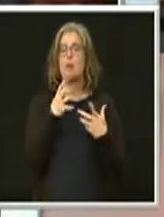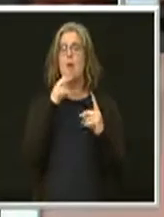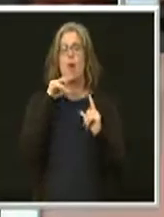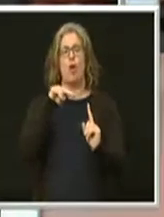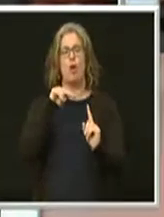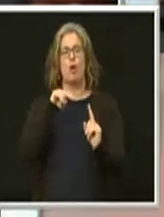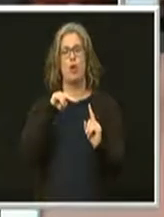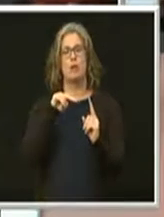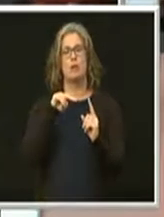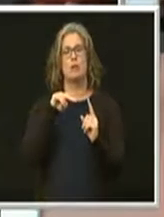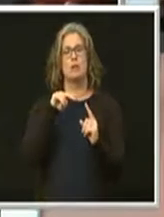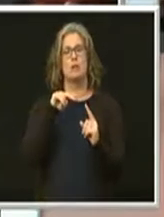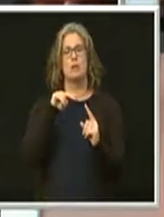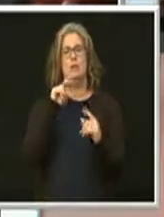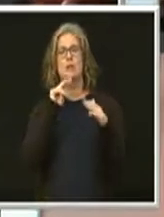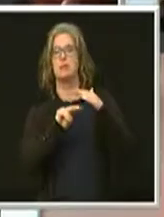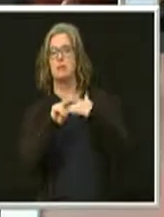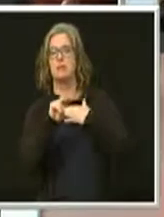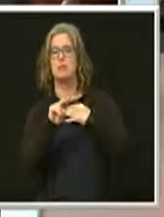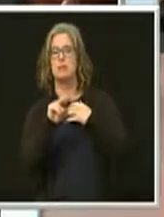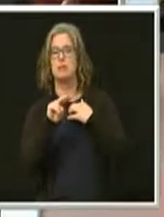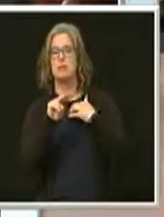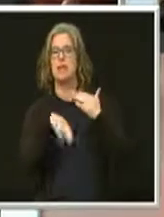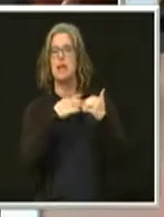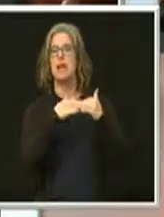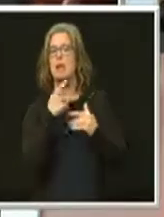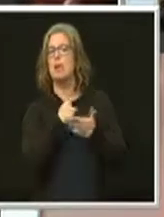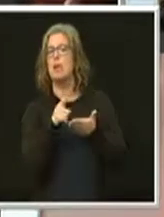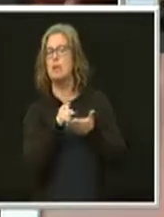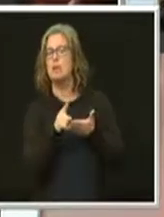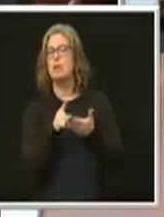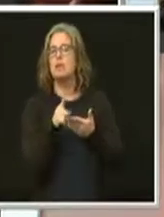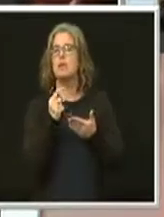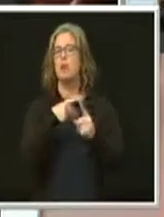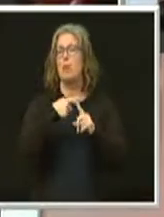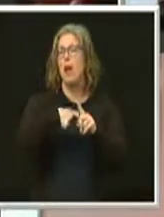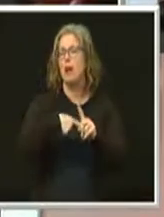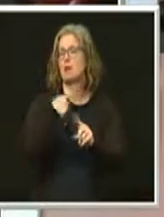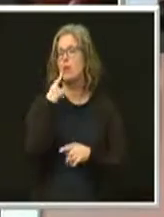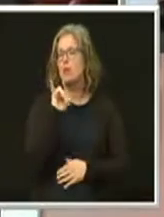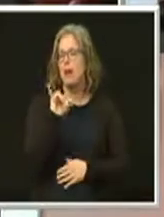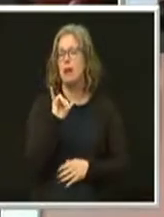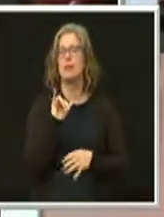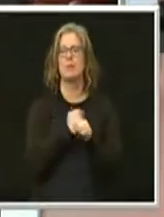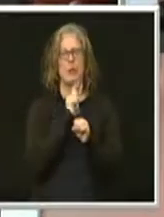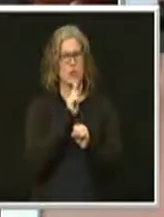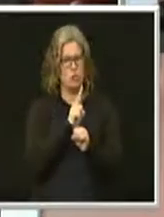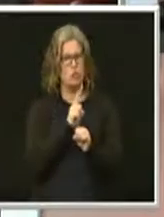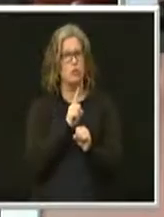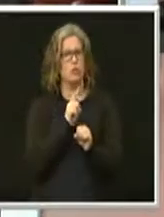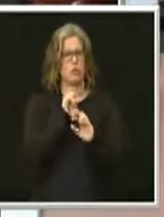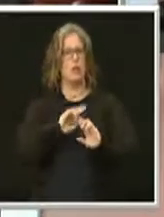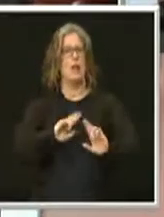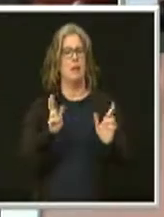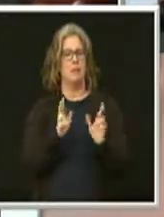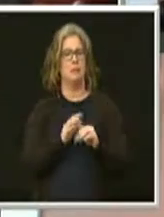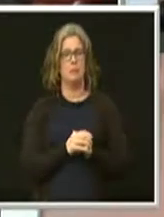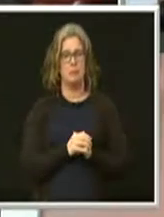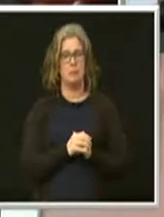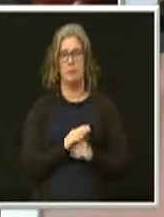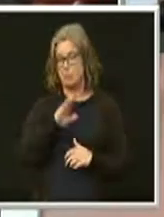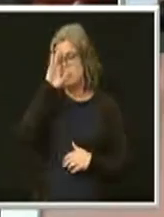monitoring conditions and forecasting what the next few weeks and few months could look like to make sure that we're ready. And we